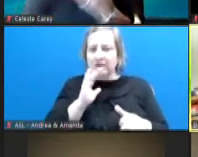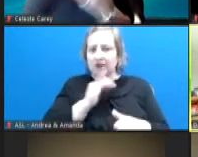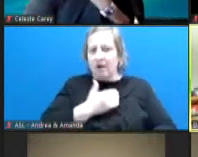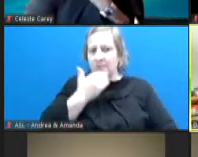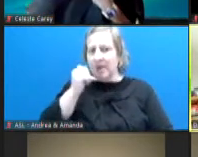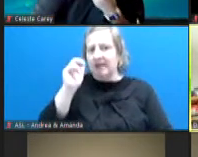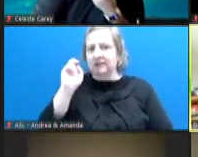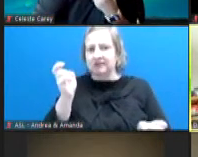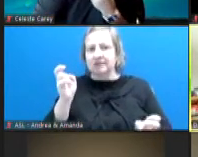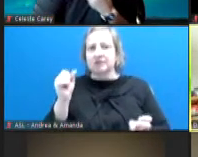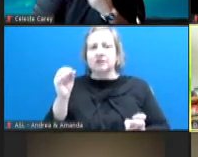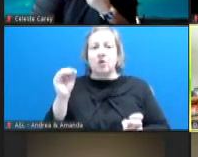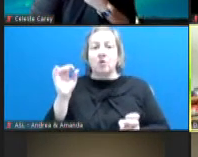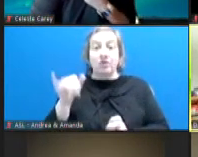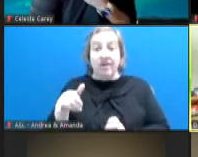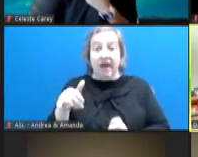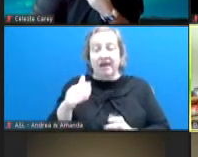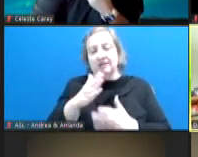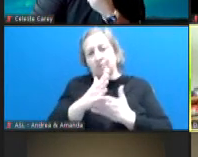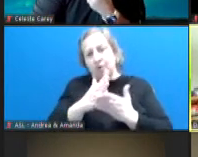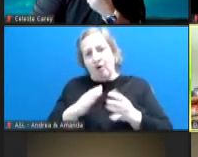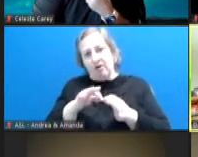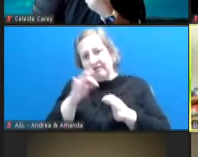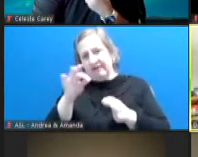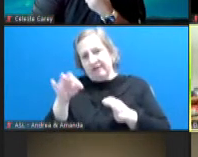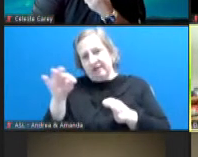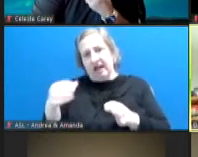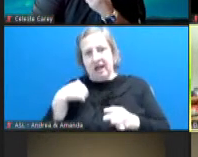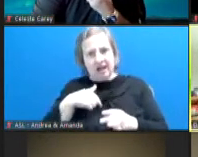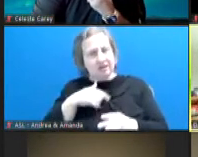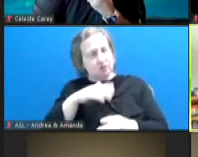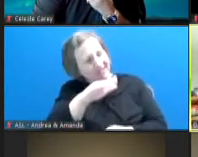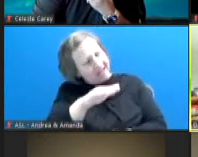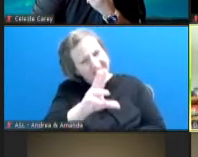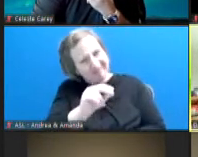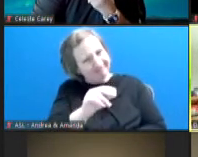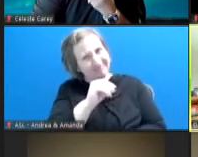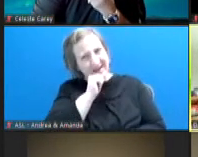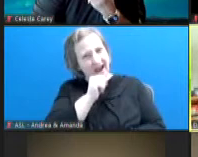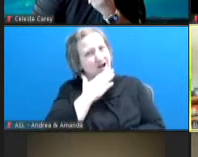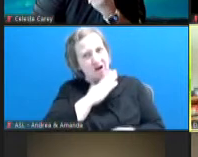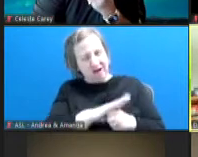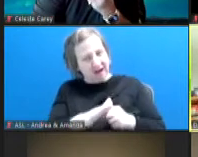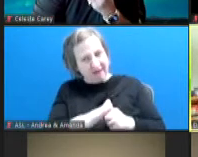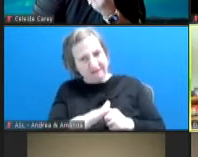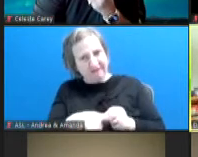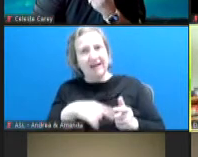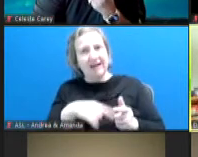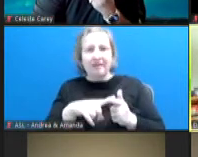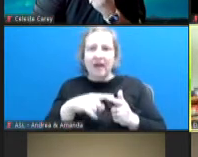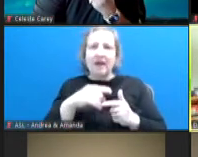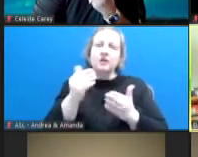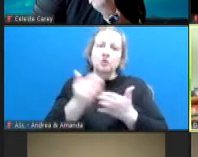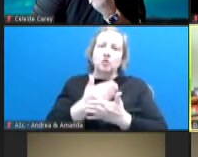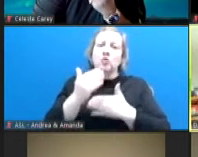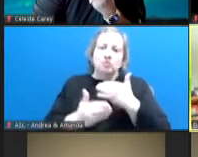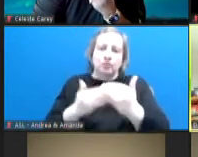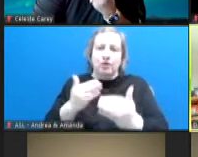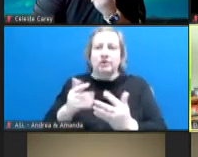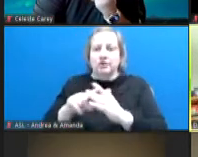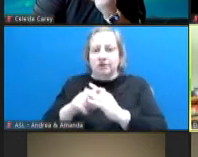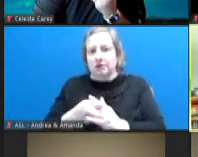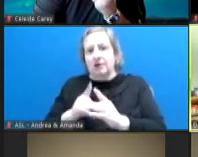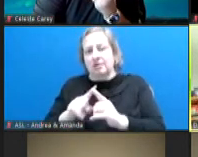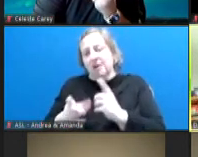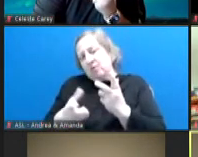so that's part of the delay, is that we came back and said, no, that's not good enough. Then this whole other process started. But anyway, I wanted to